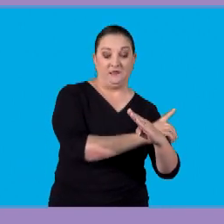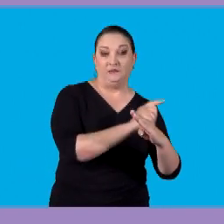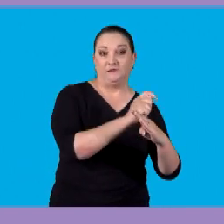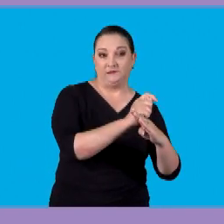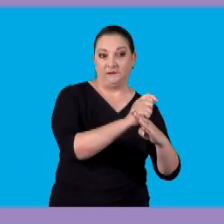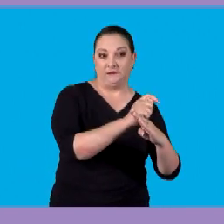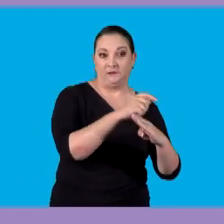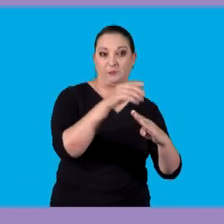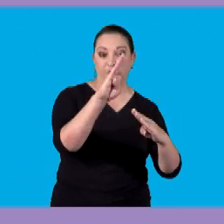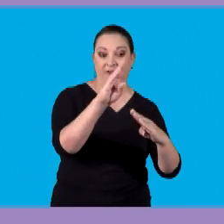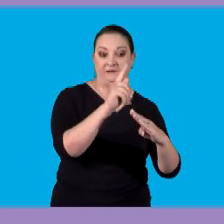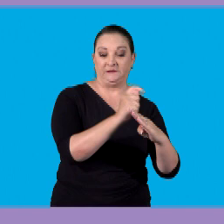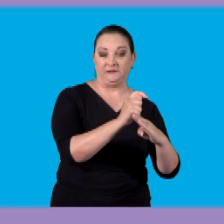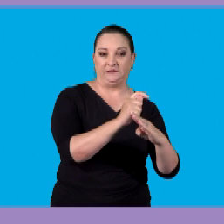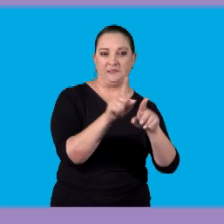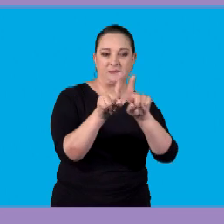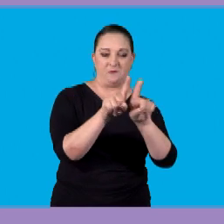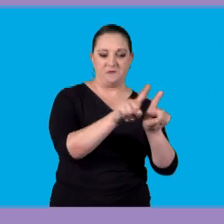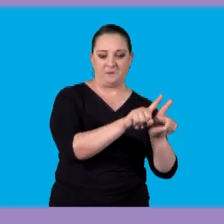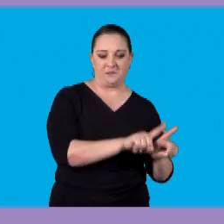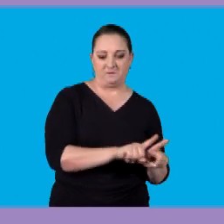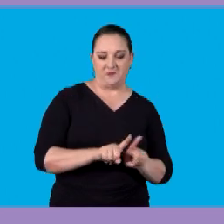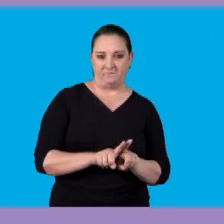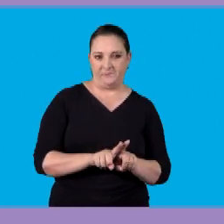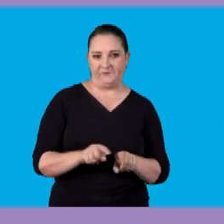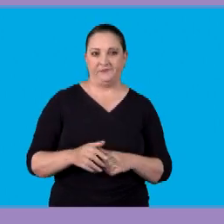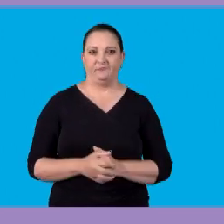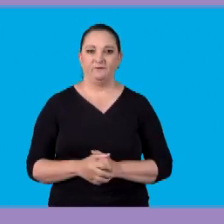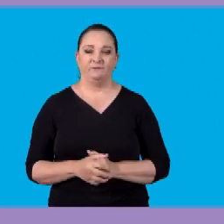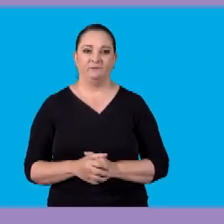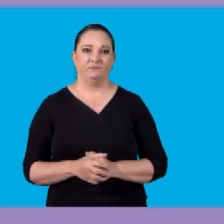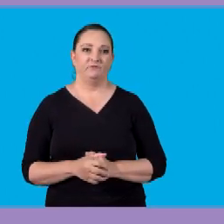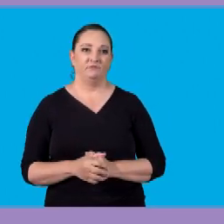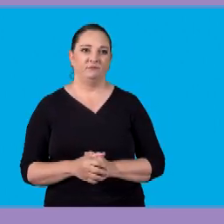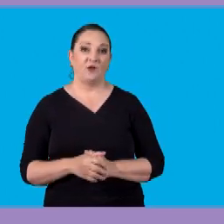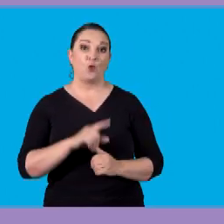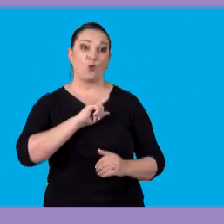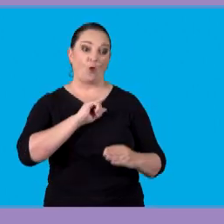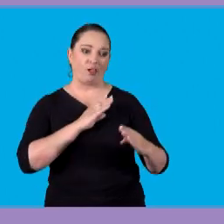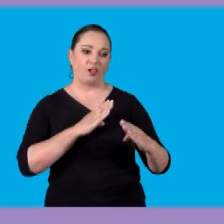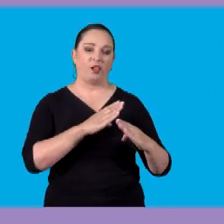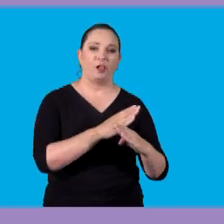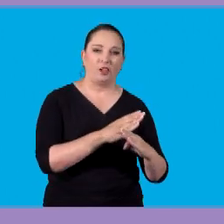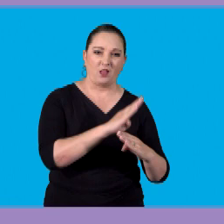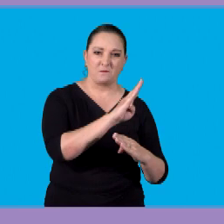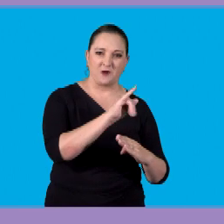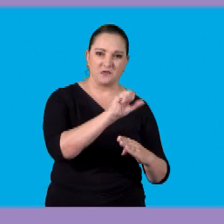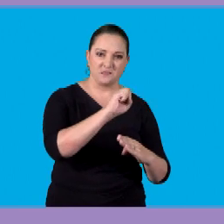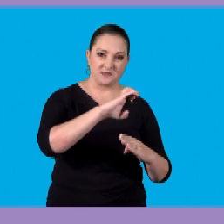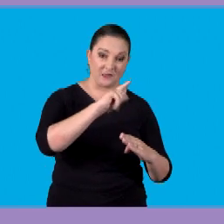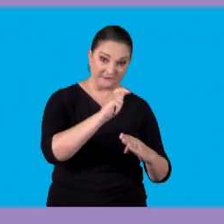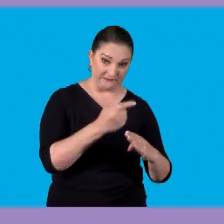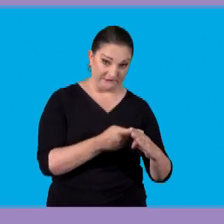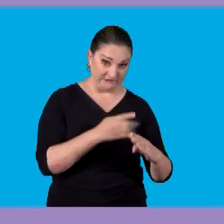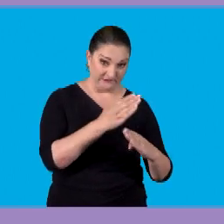means that DT is equals to BT because those diagonals bisect each other. Now, they